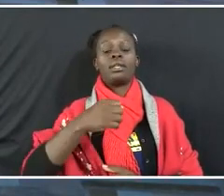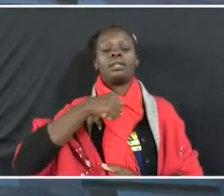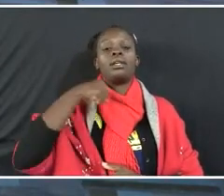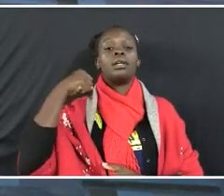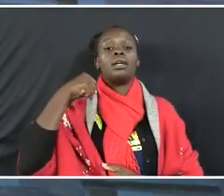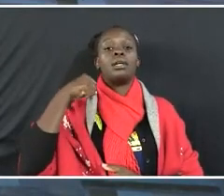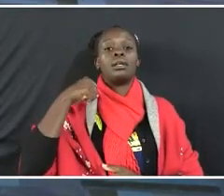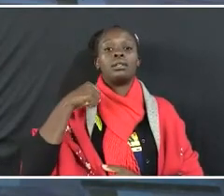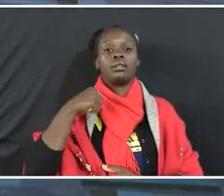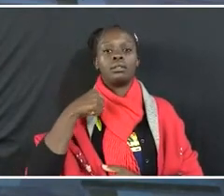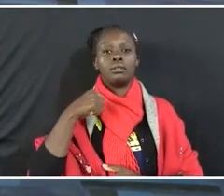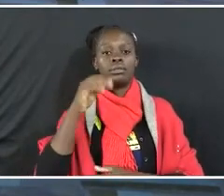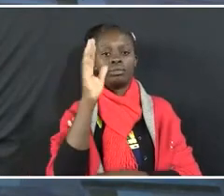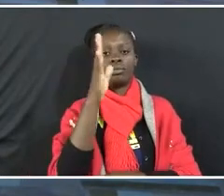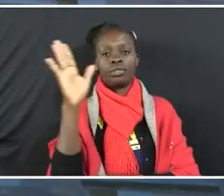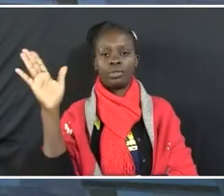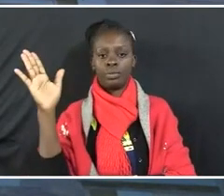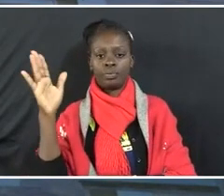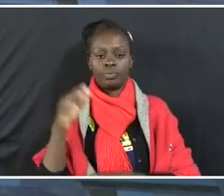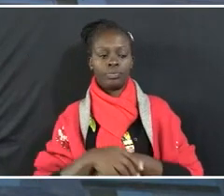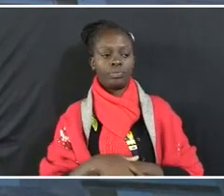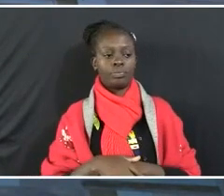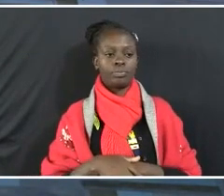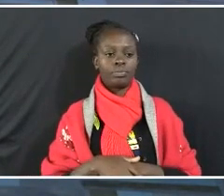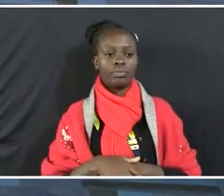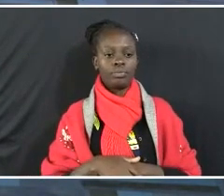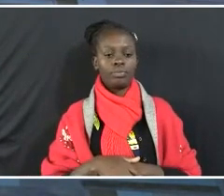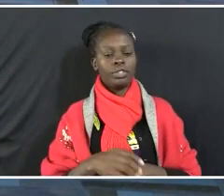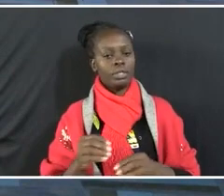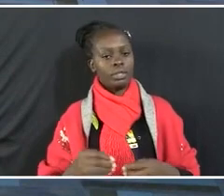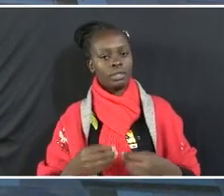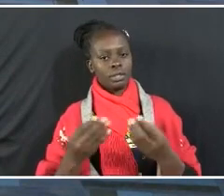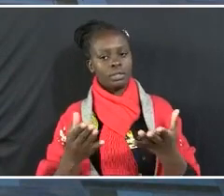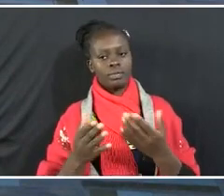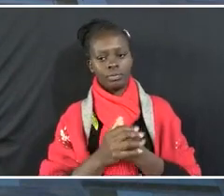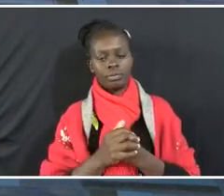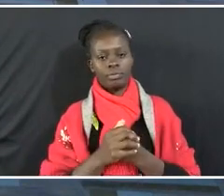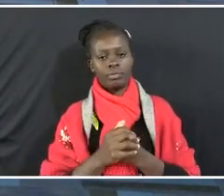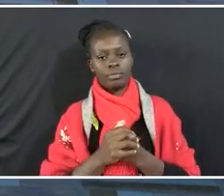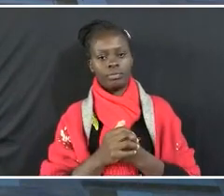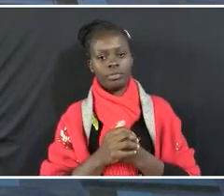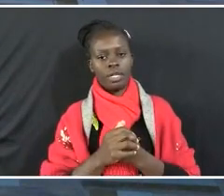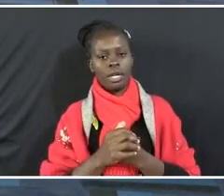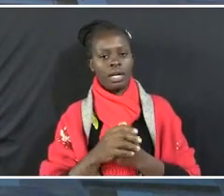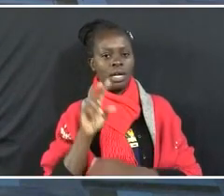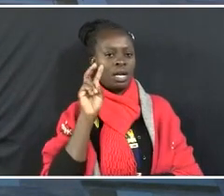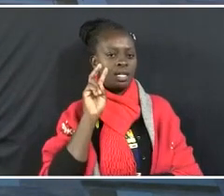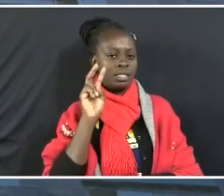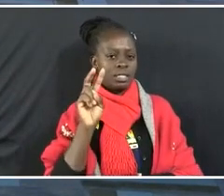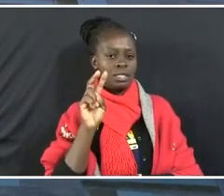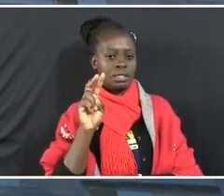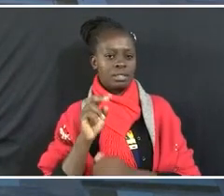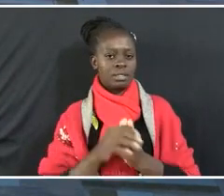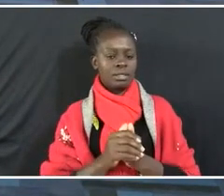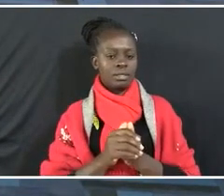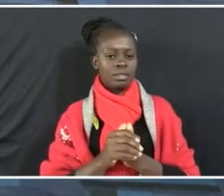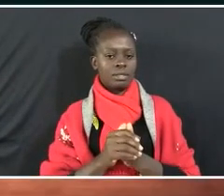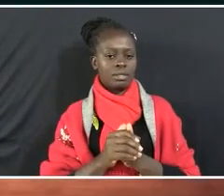ground? And I would have given you 10 shekels of silver and a girdle. The man said, though I should receive 1,000 shekels,